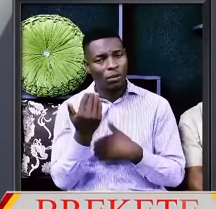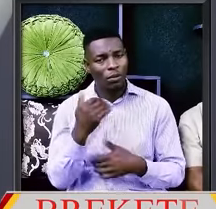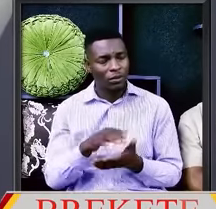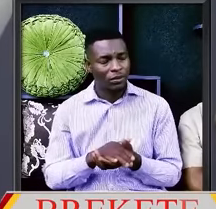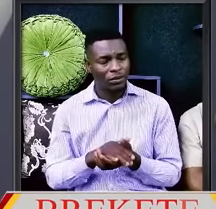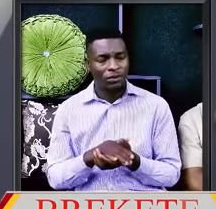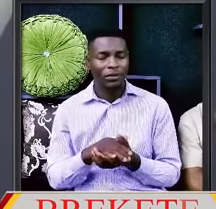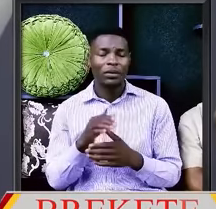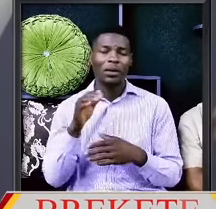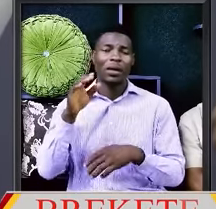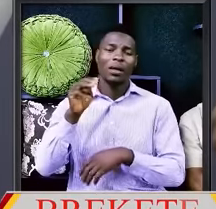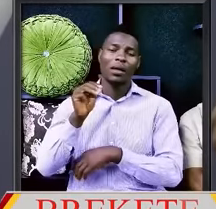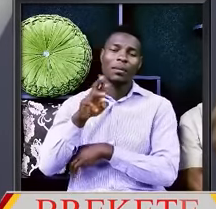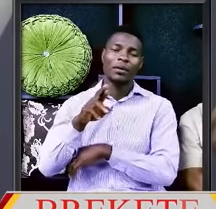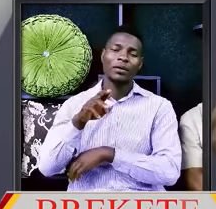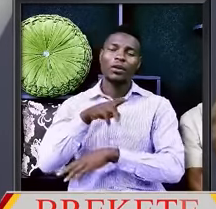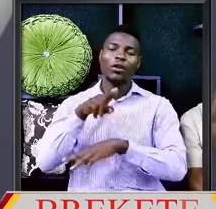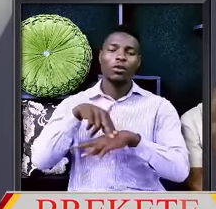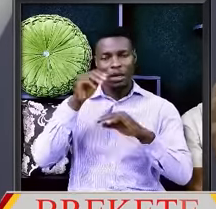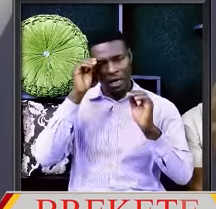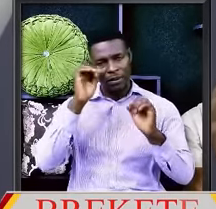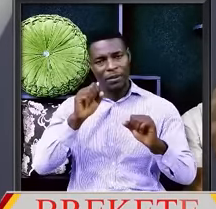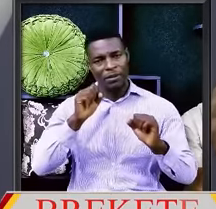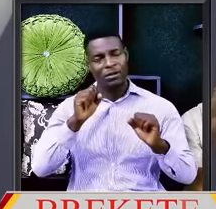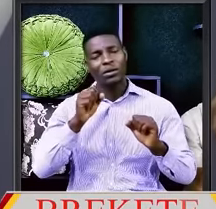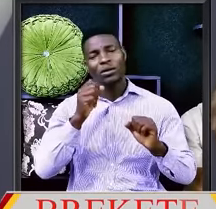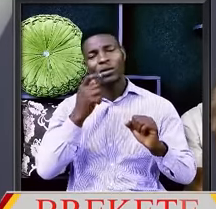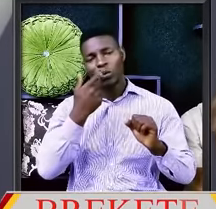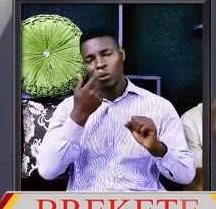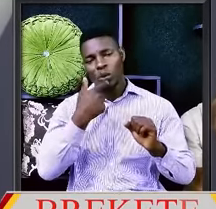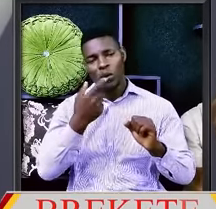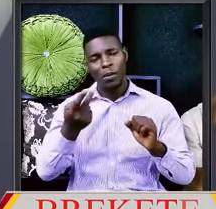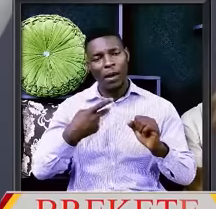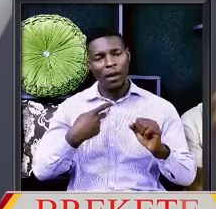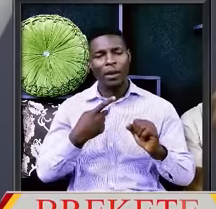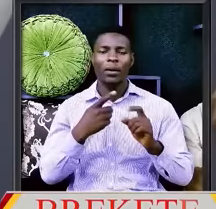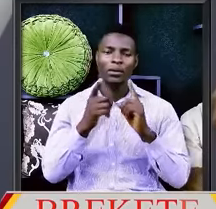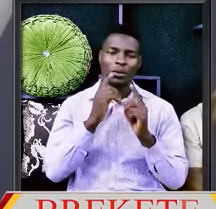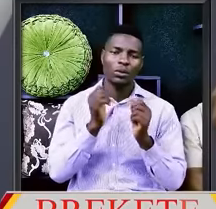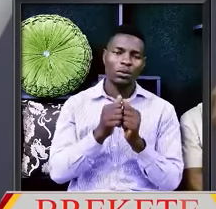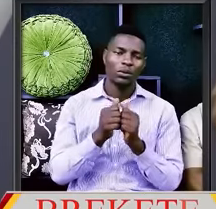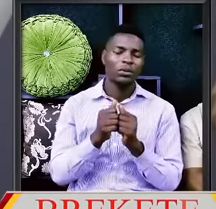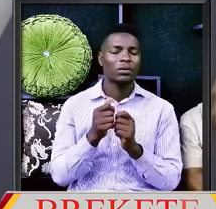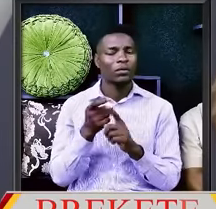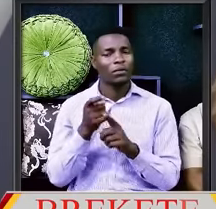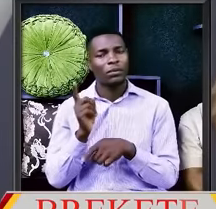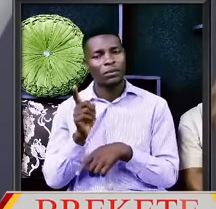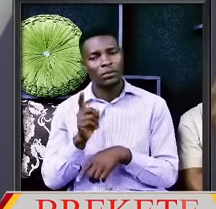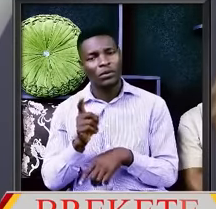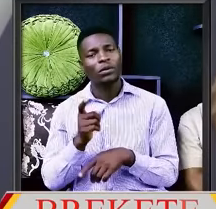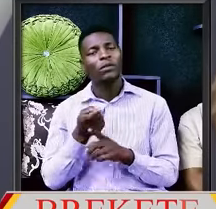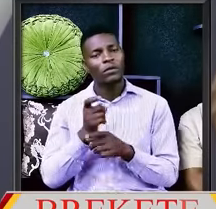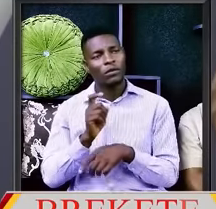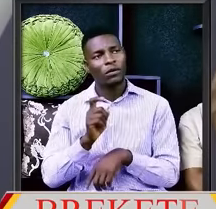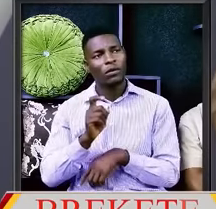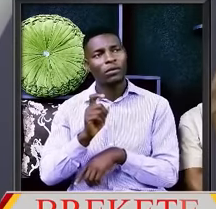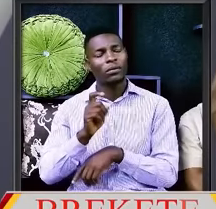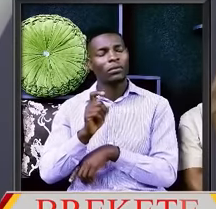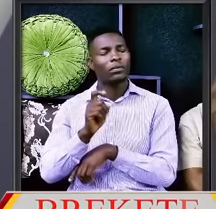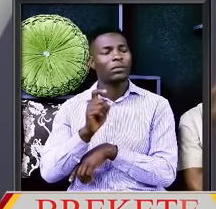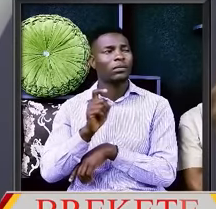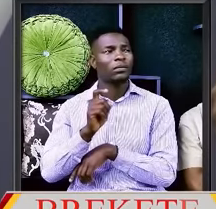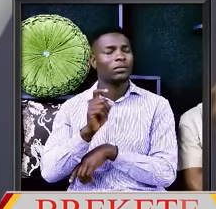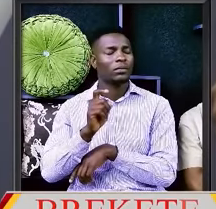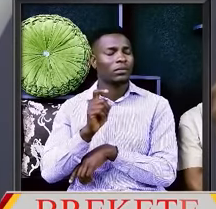morning, sir. Yes. Ordinary president. Now, who me and I'm Devano for radio and TV telephone? My name is Ike Chukwokike from Usechu,